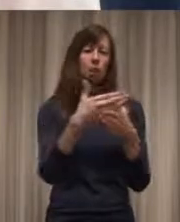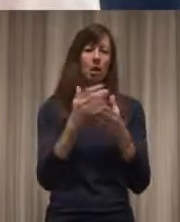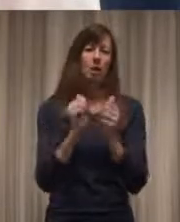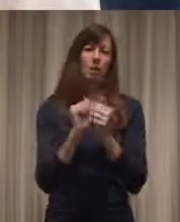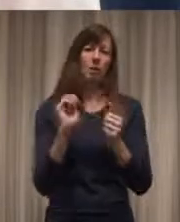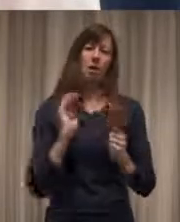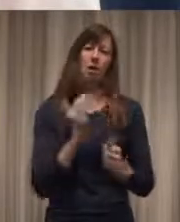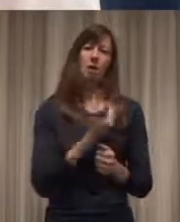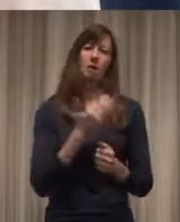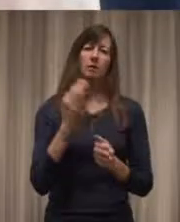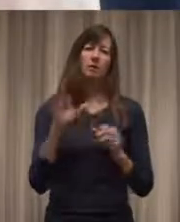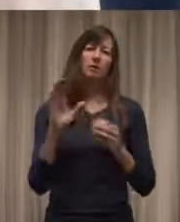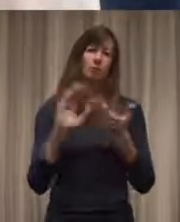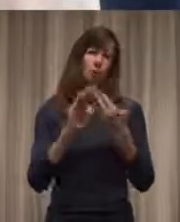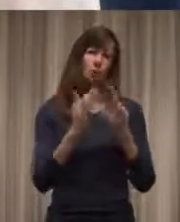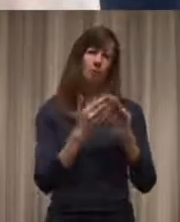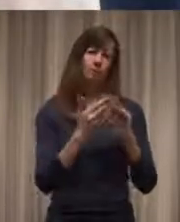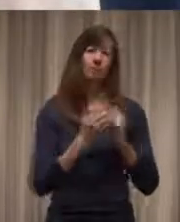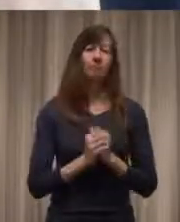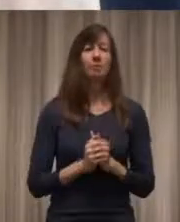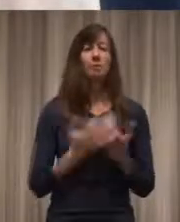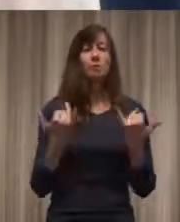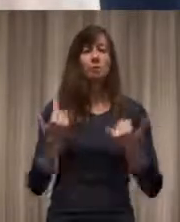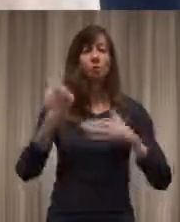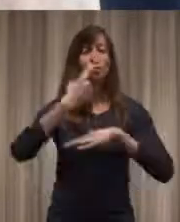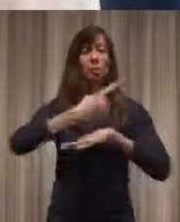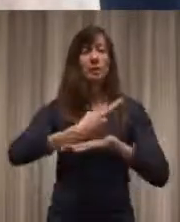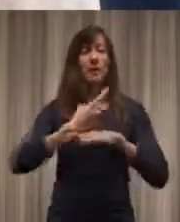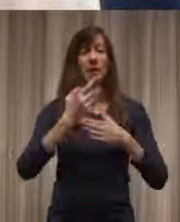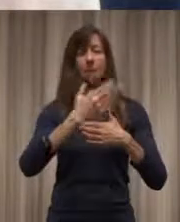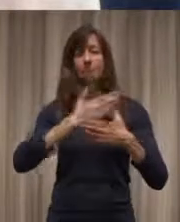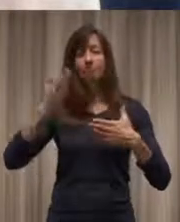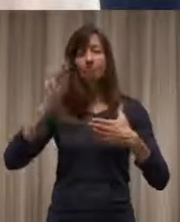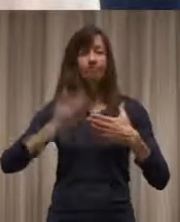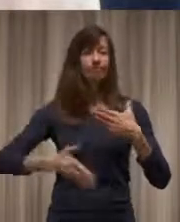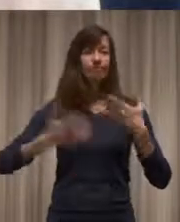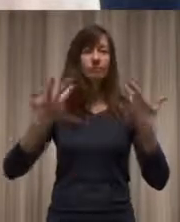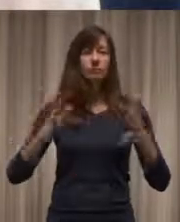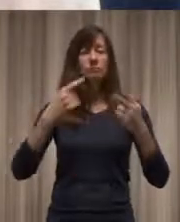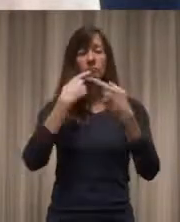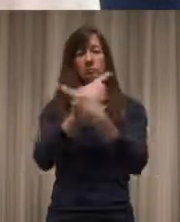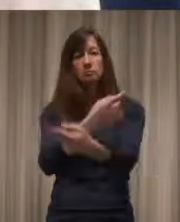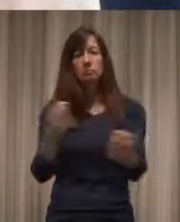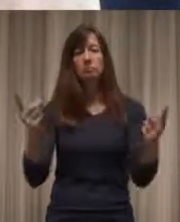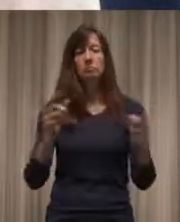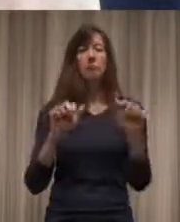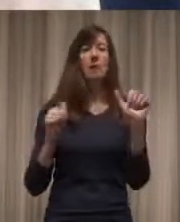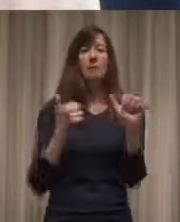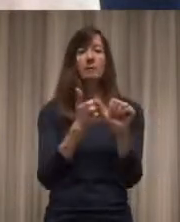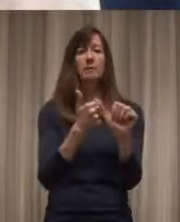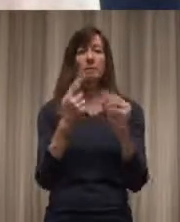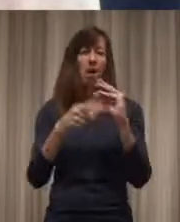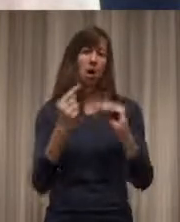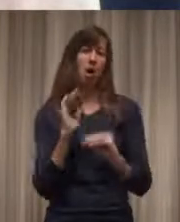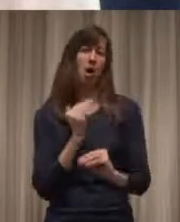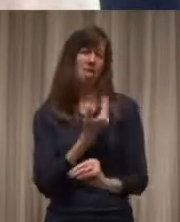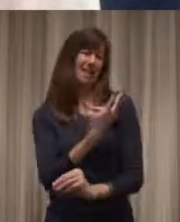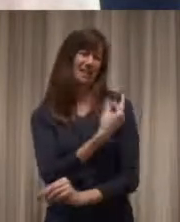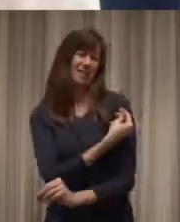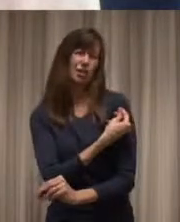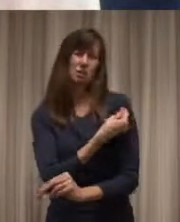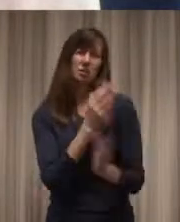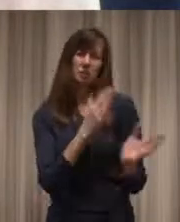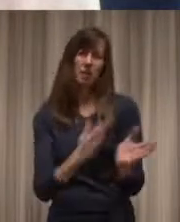So that is the update and the developments on our vaccination plan. As I said, there will be